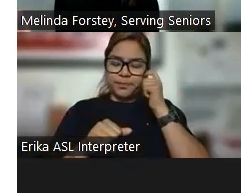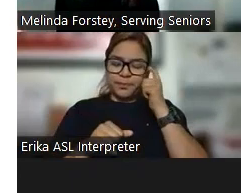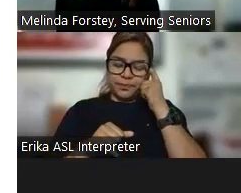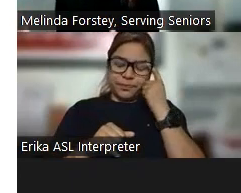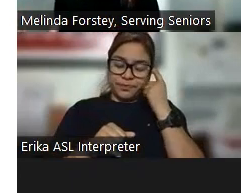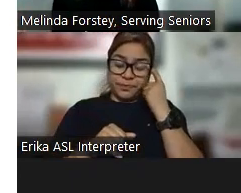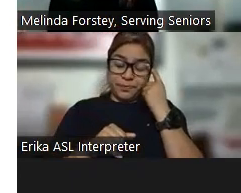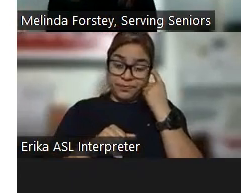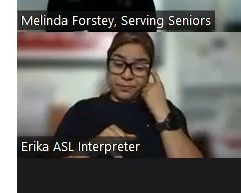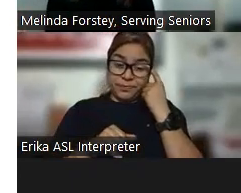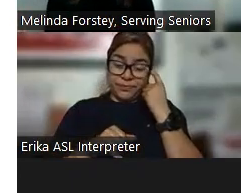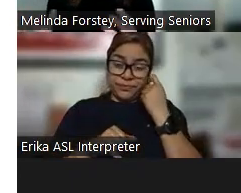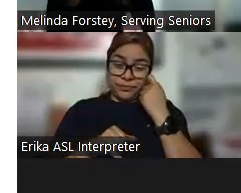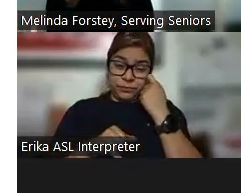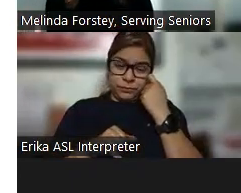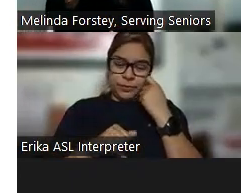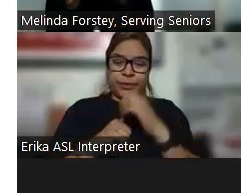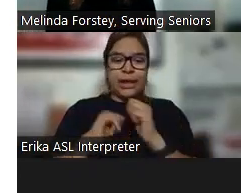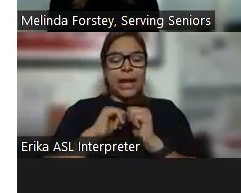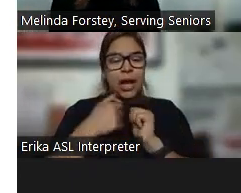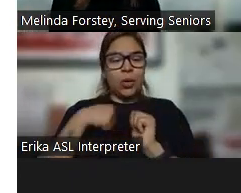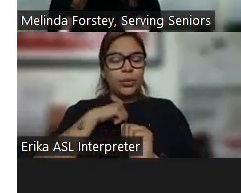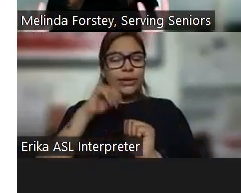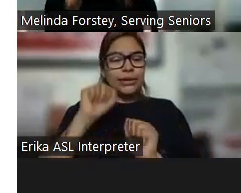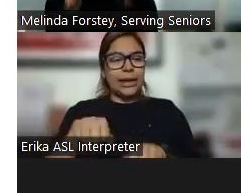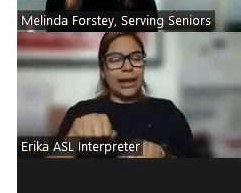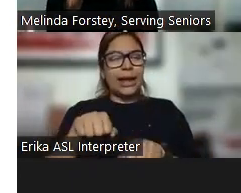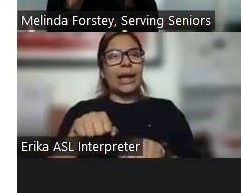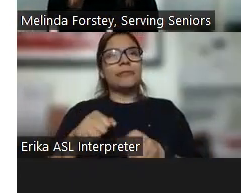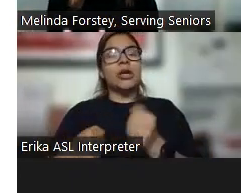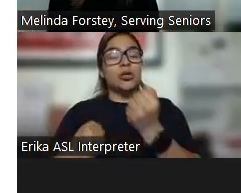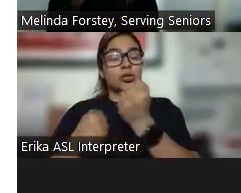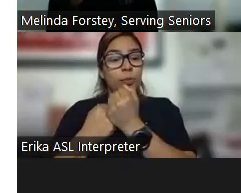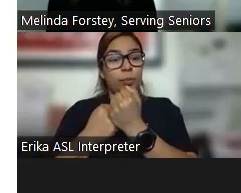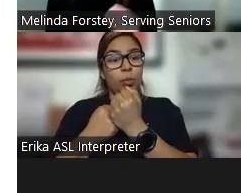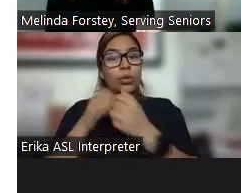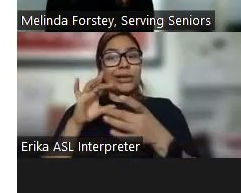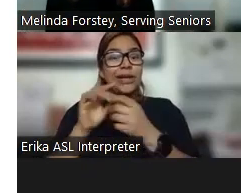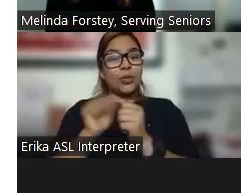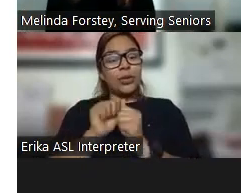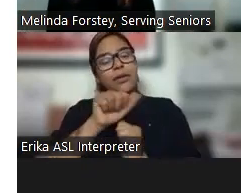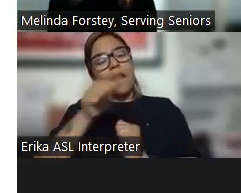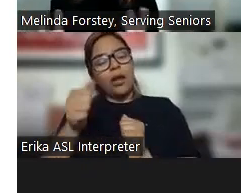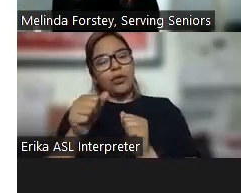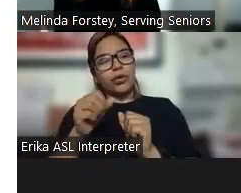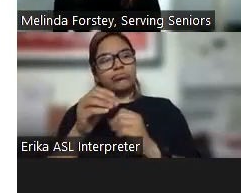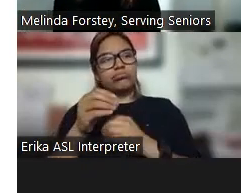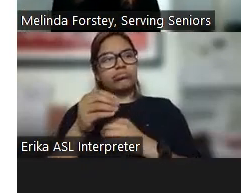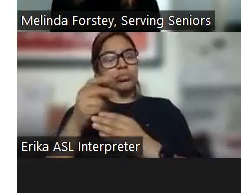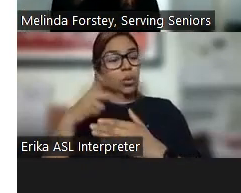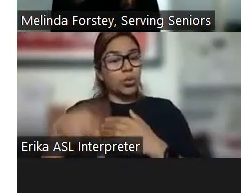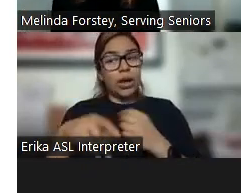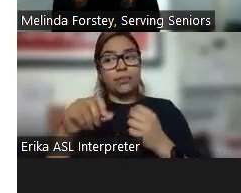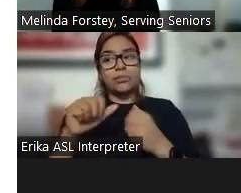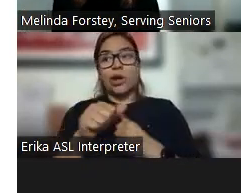older adults with other benefits, other providers? And in some cases, some of